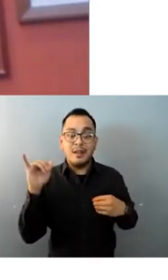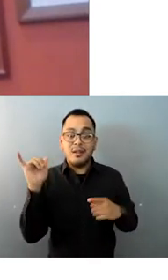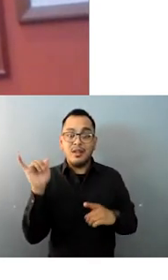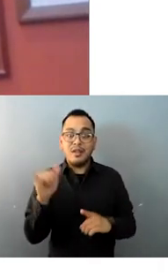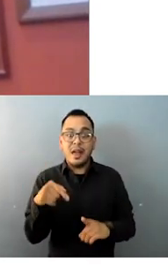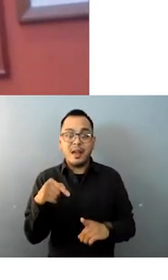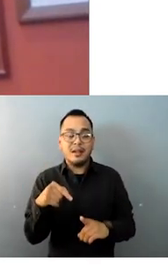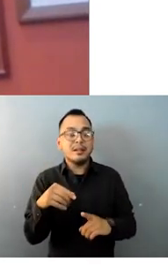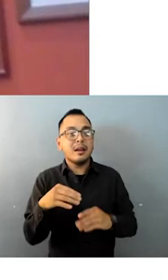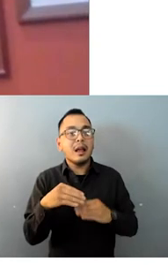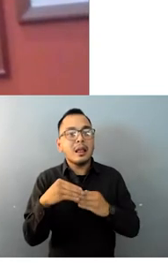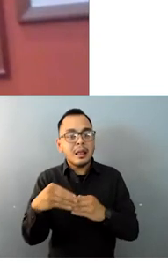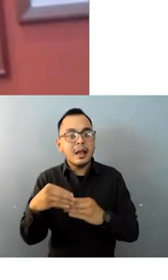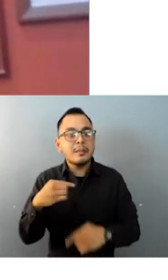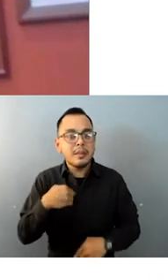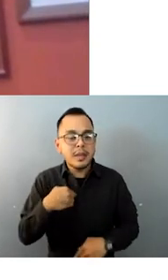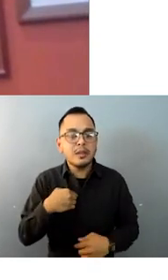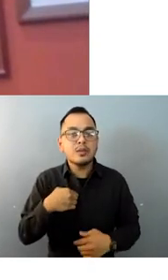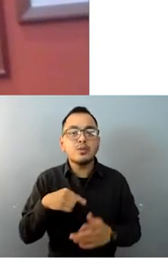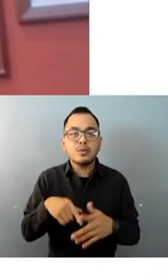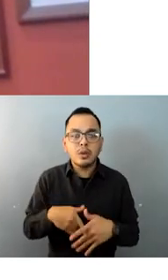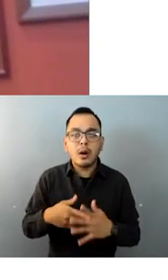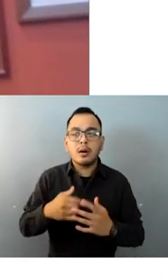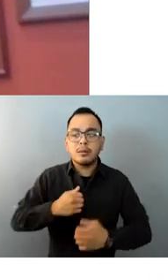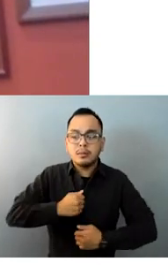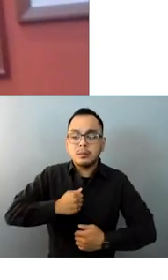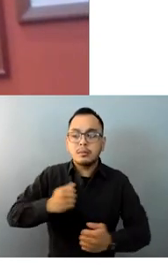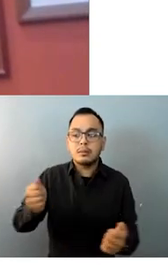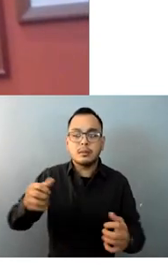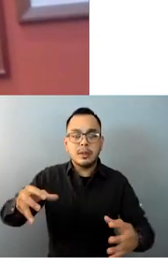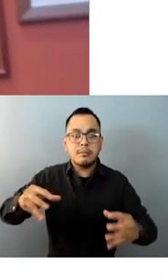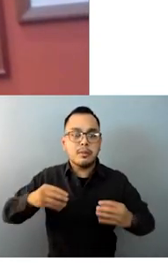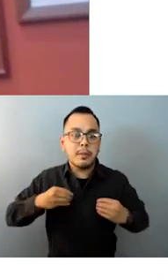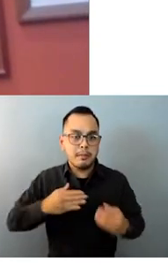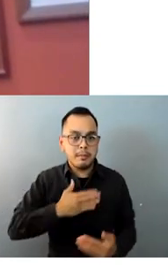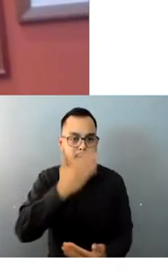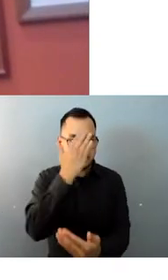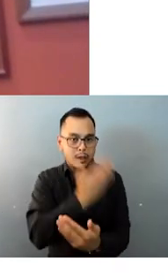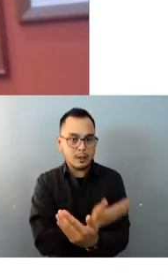actually be able to openly embrace our son